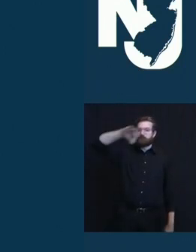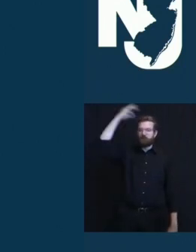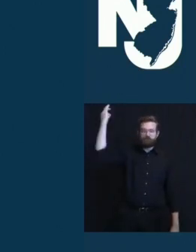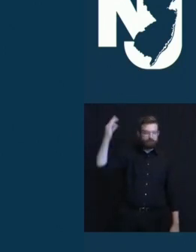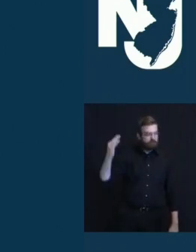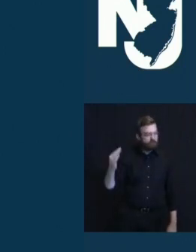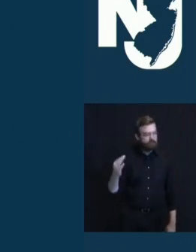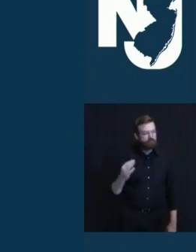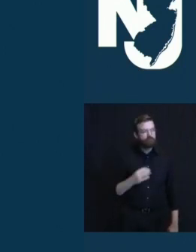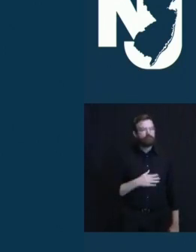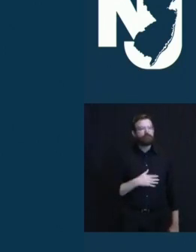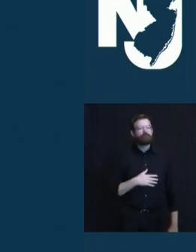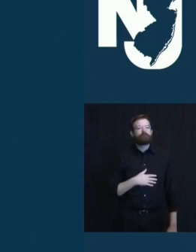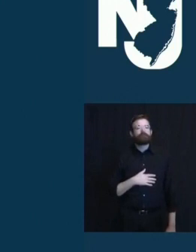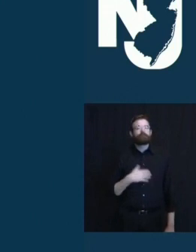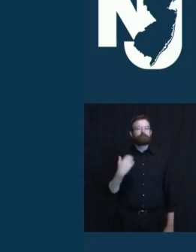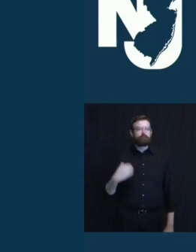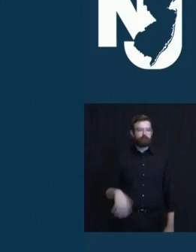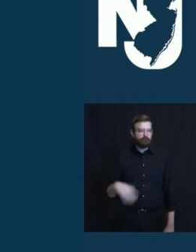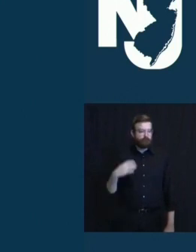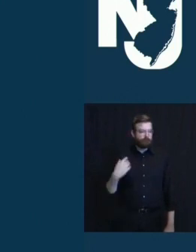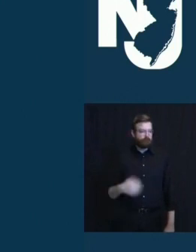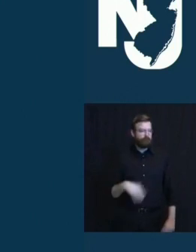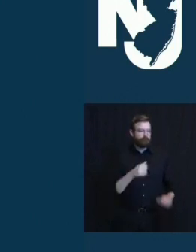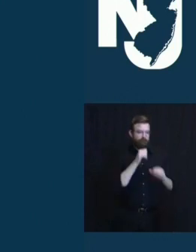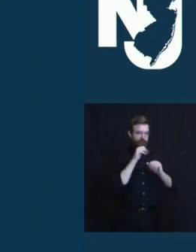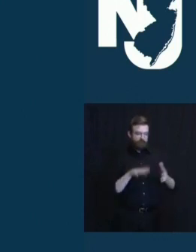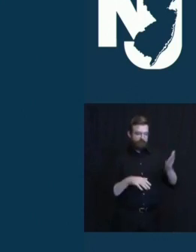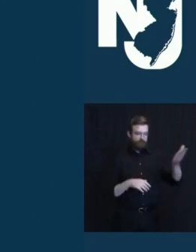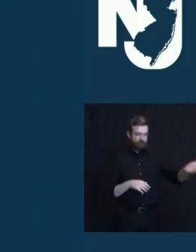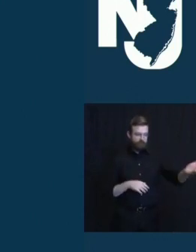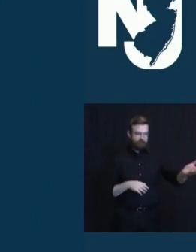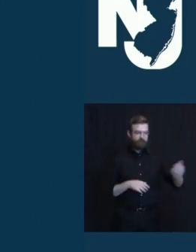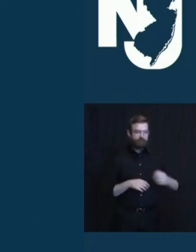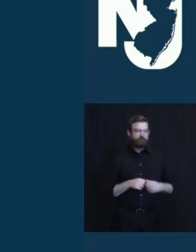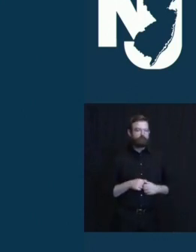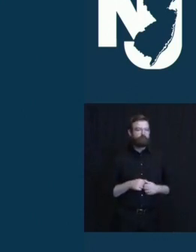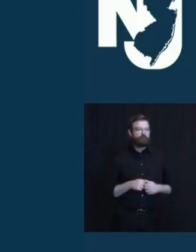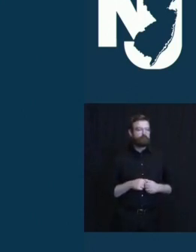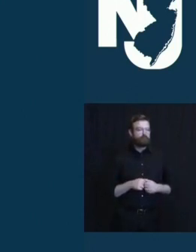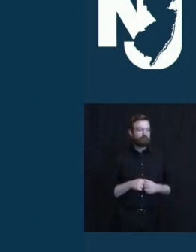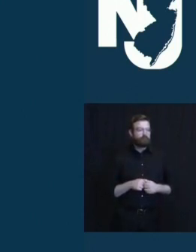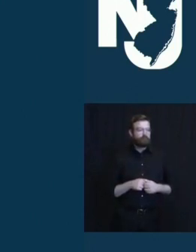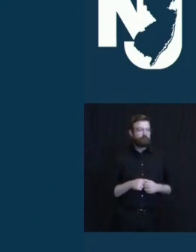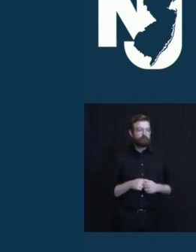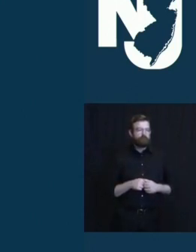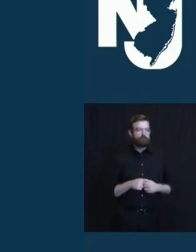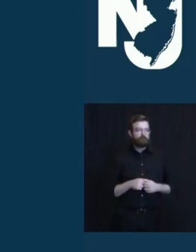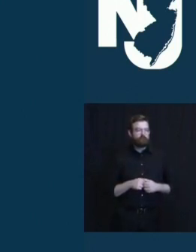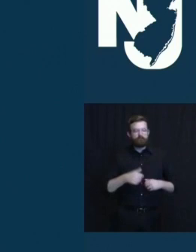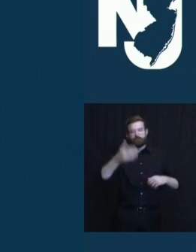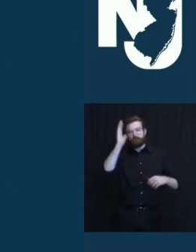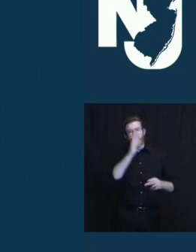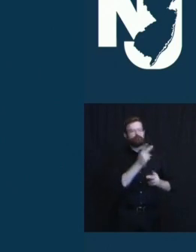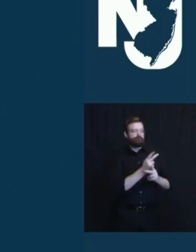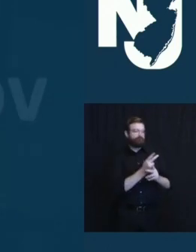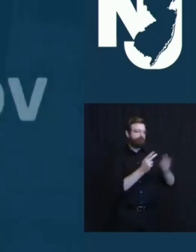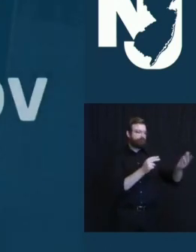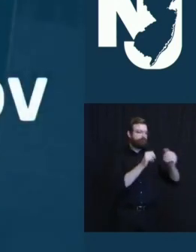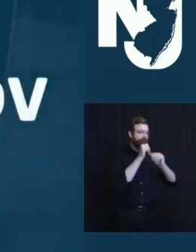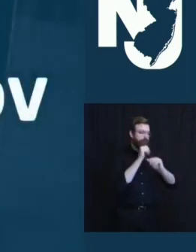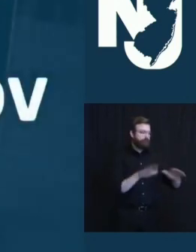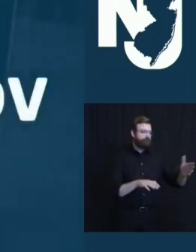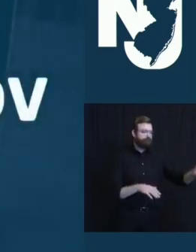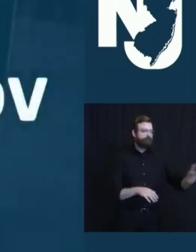his memory. And with that, Judy, over to you. Please help me welcome the woman who needs no introduction, the Commissioner of the Department of